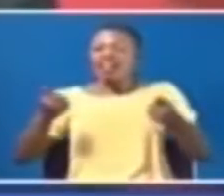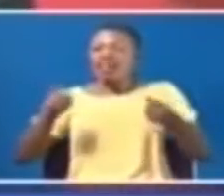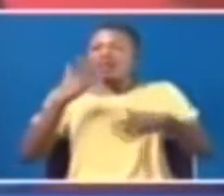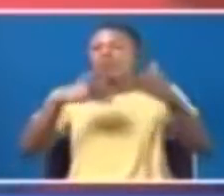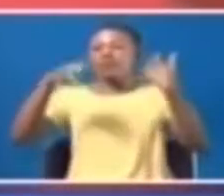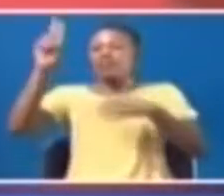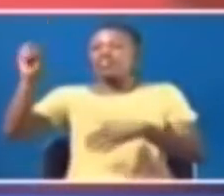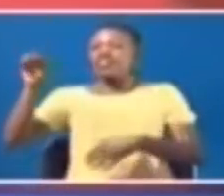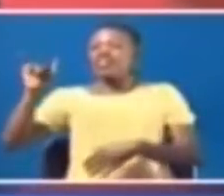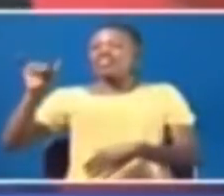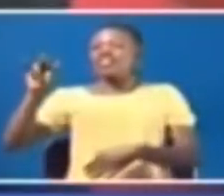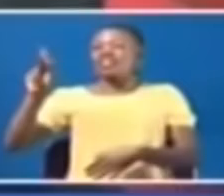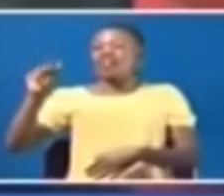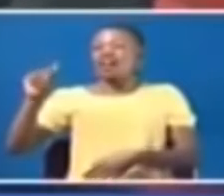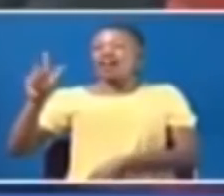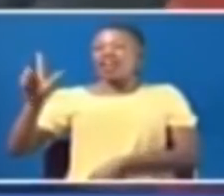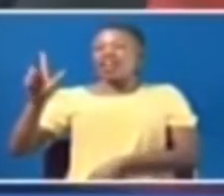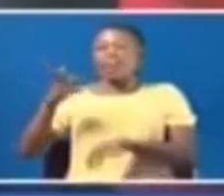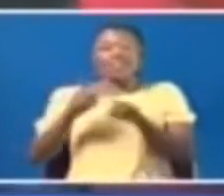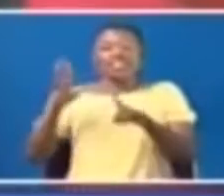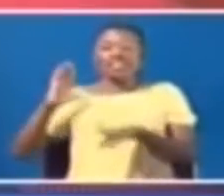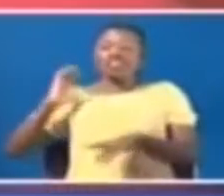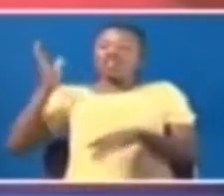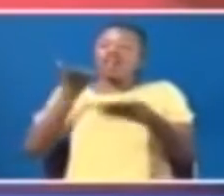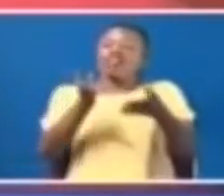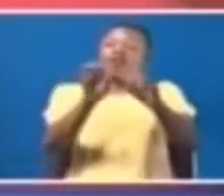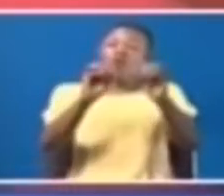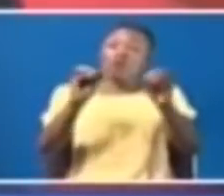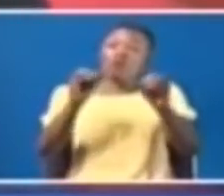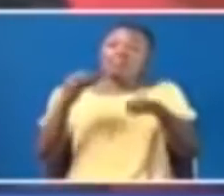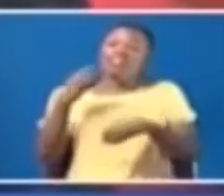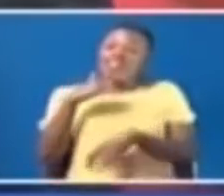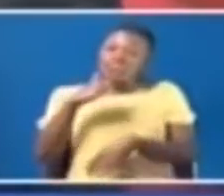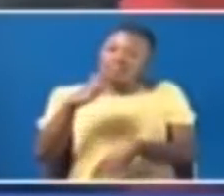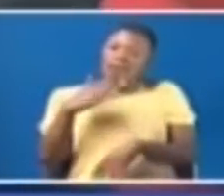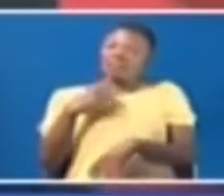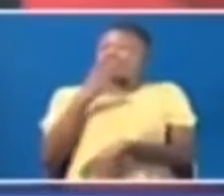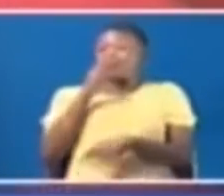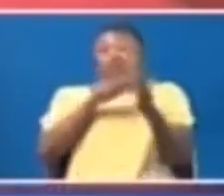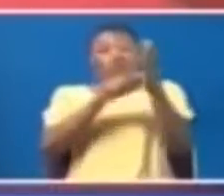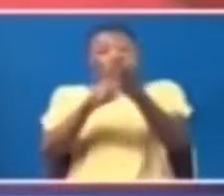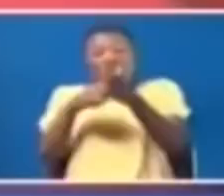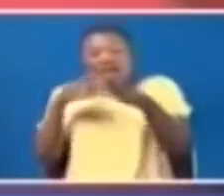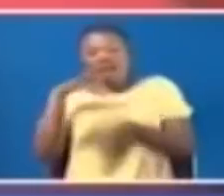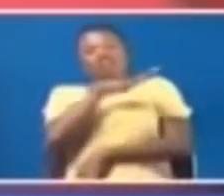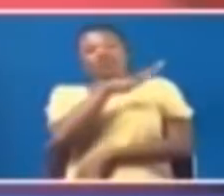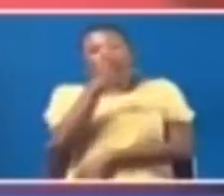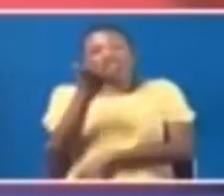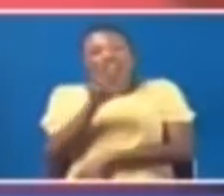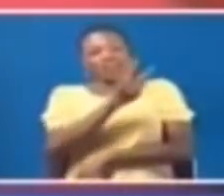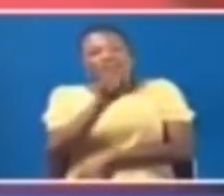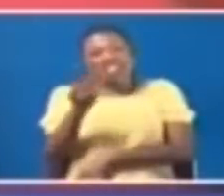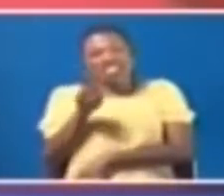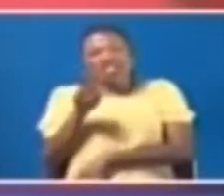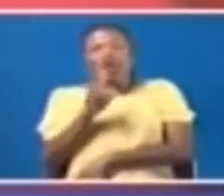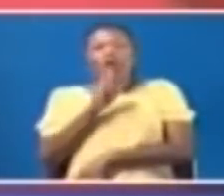Nyikal sits. And the chair is not even here. Honorable Speaker, I've just taken a glimpse of the house this afternoon and looked at the order paper